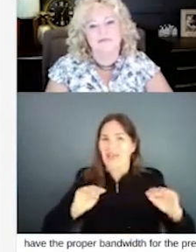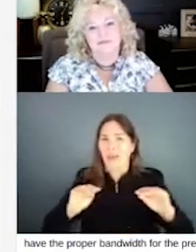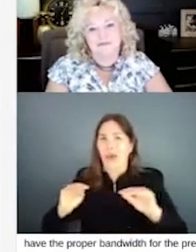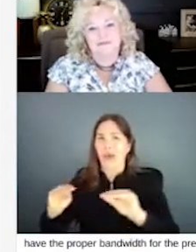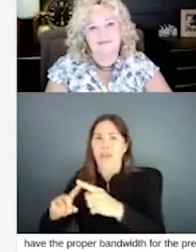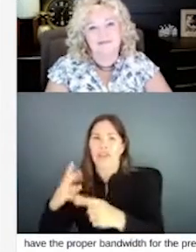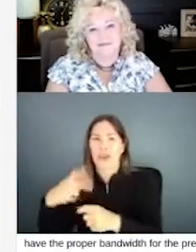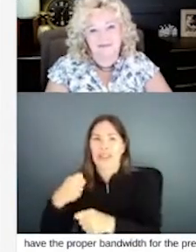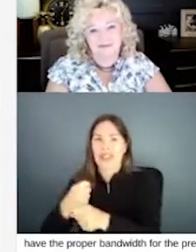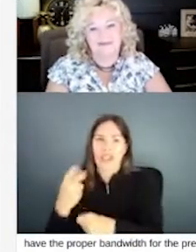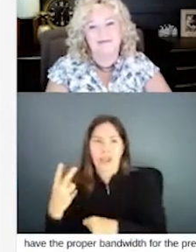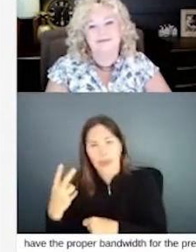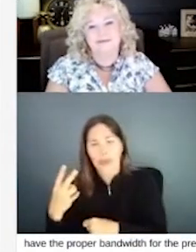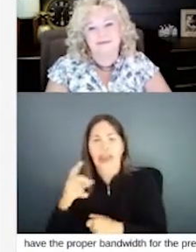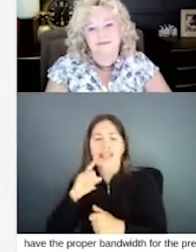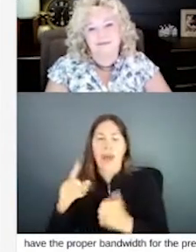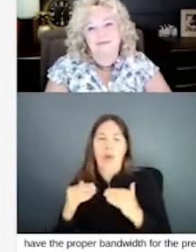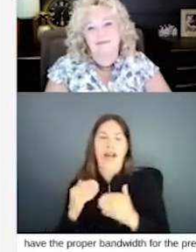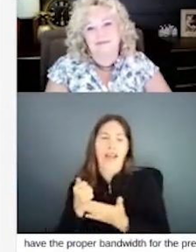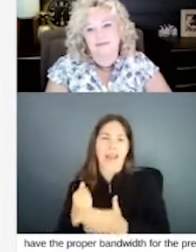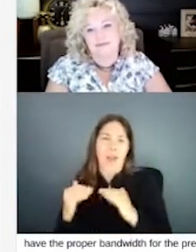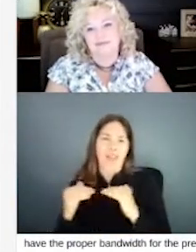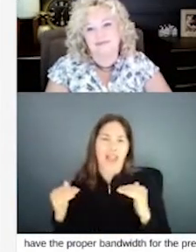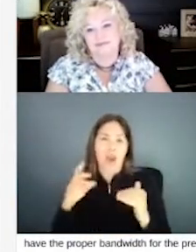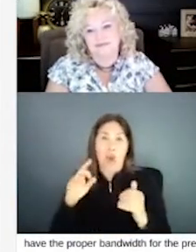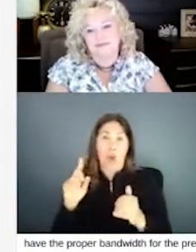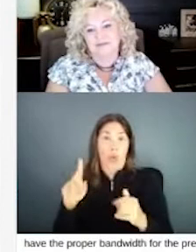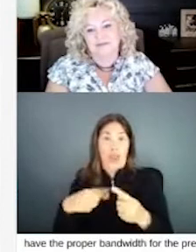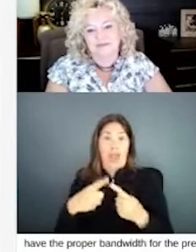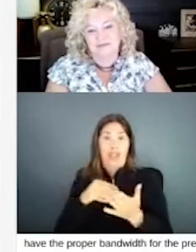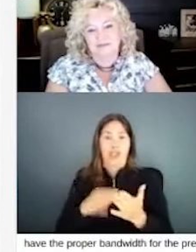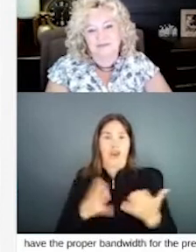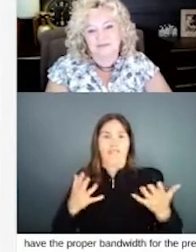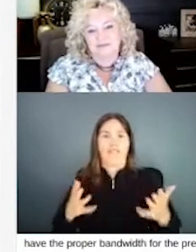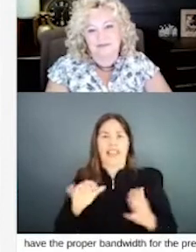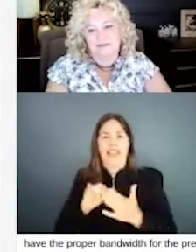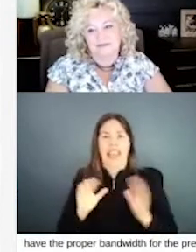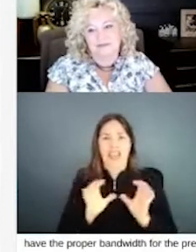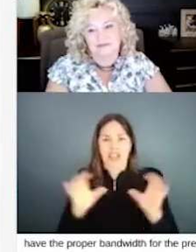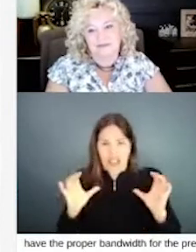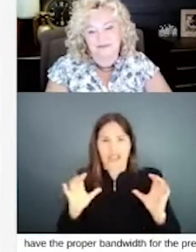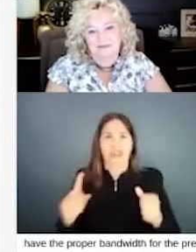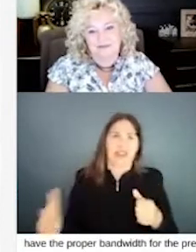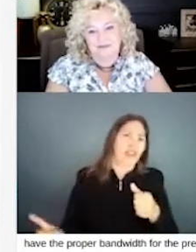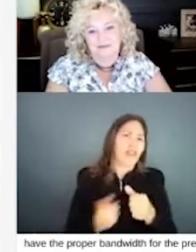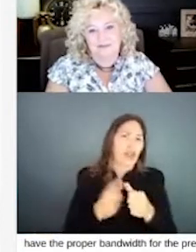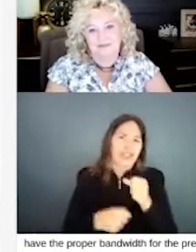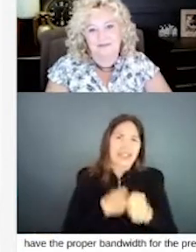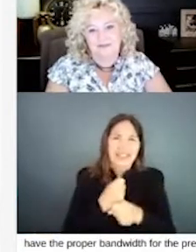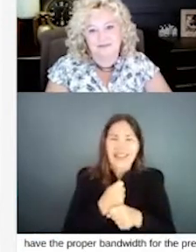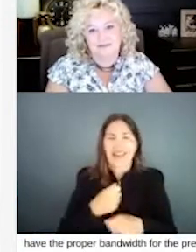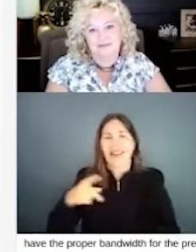so that's going to help, or level 2. So it's going to help where students can finish that credential in the first year, right? They can take Photoshop